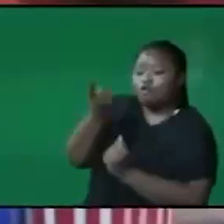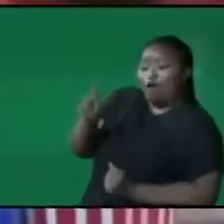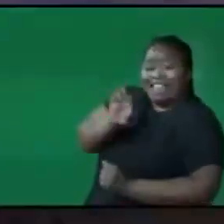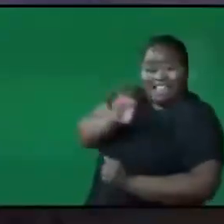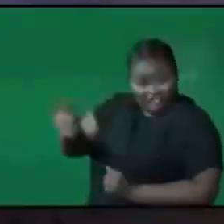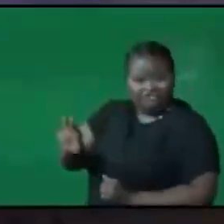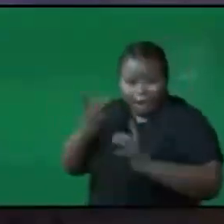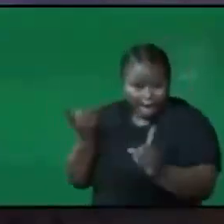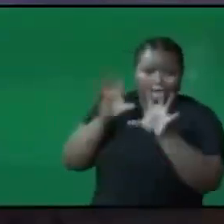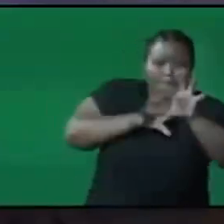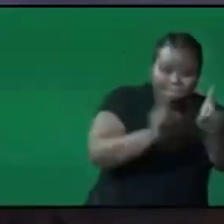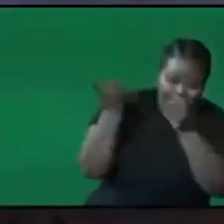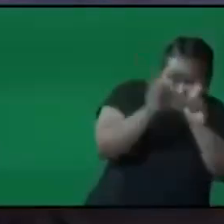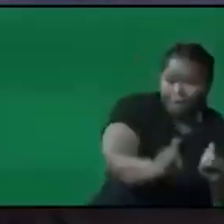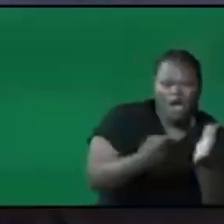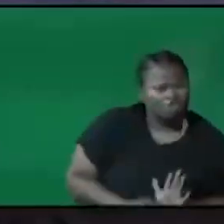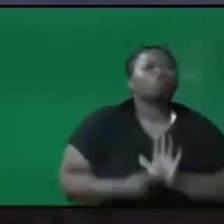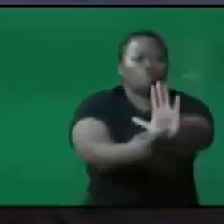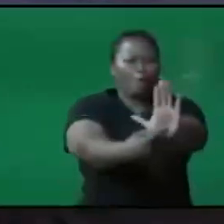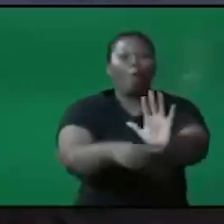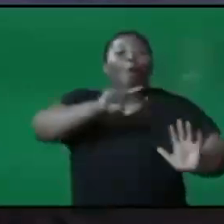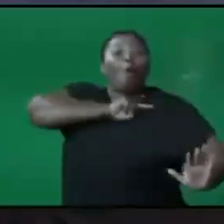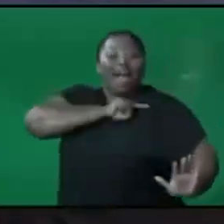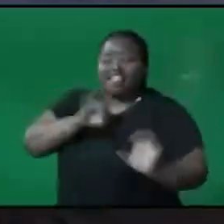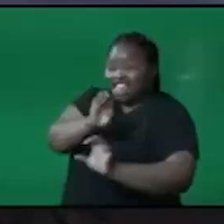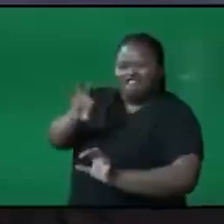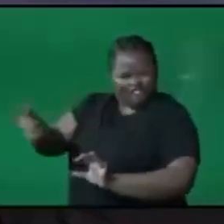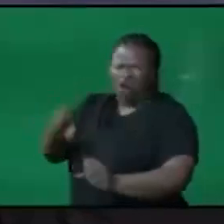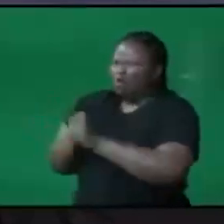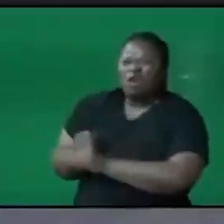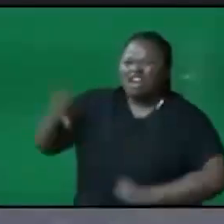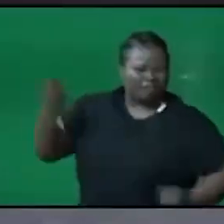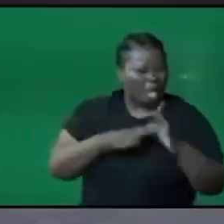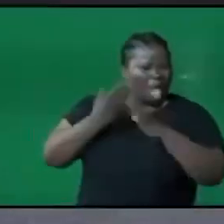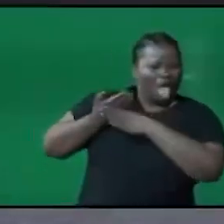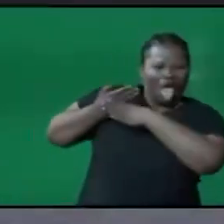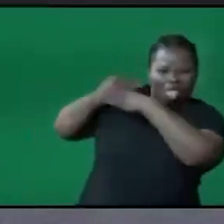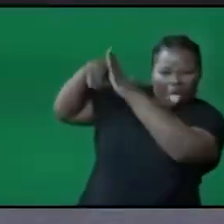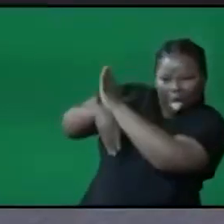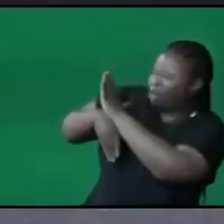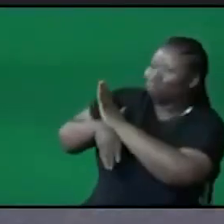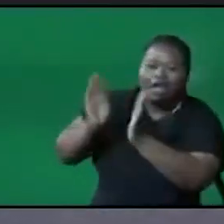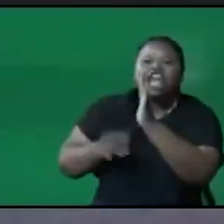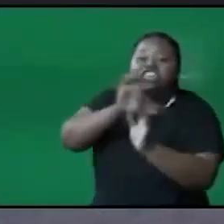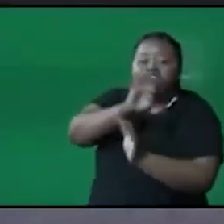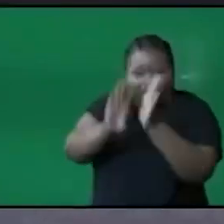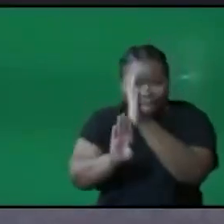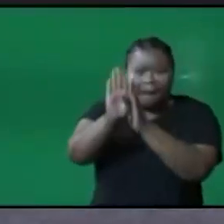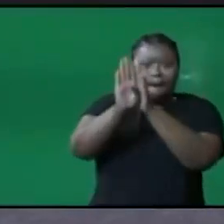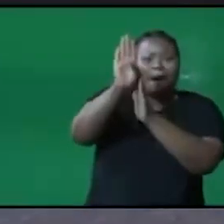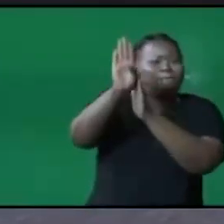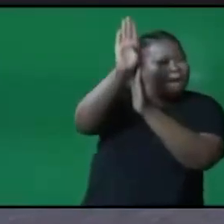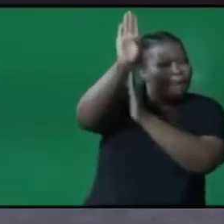EFF. Let's go and show them that the EFF will not decline. The EFF will go higher